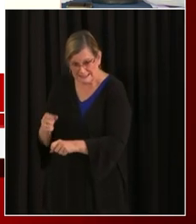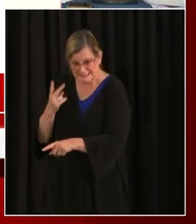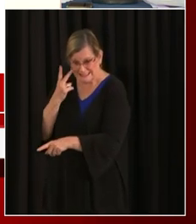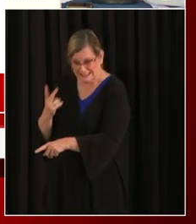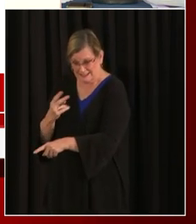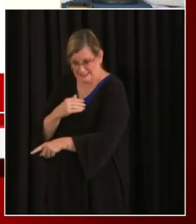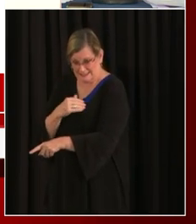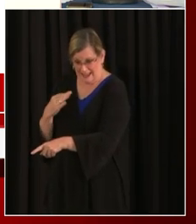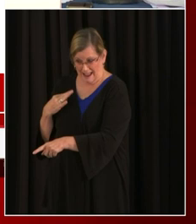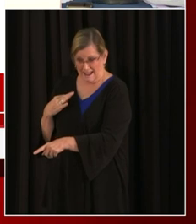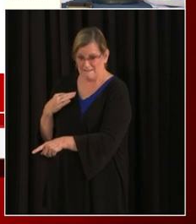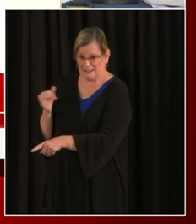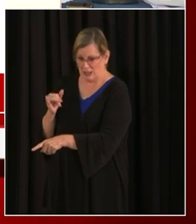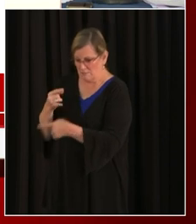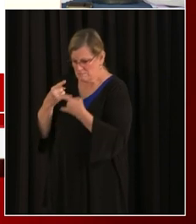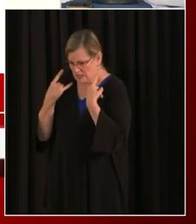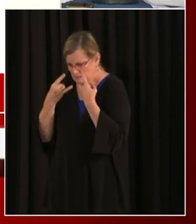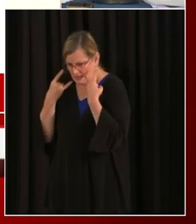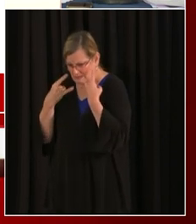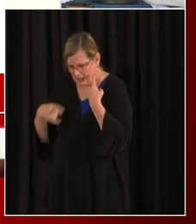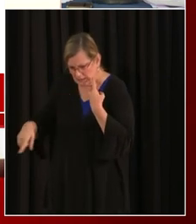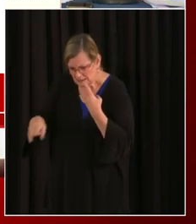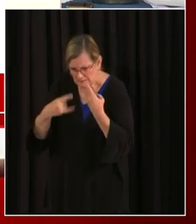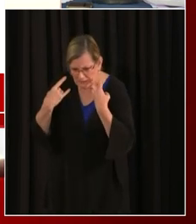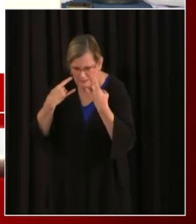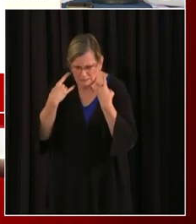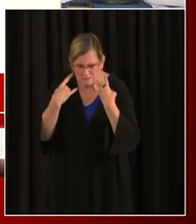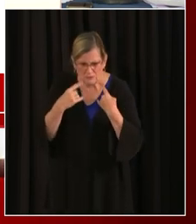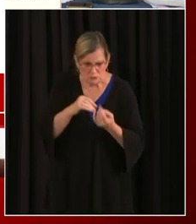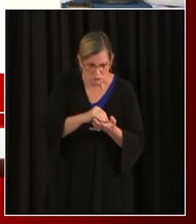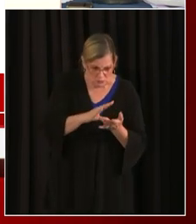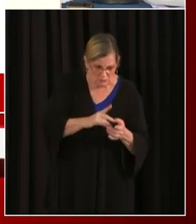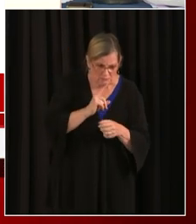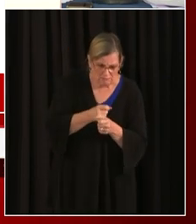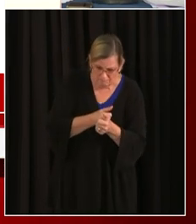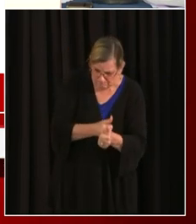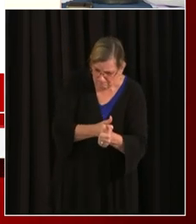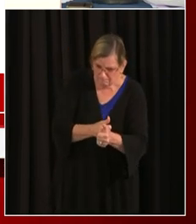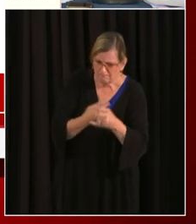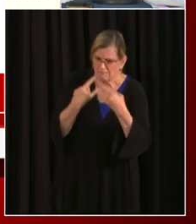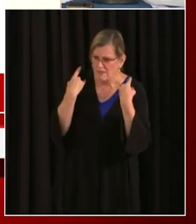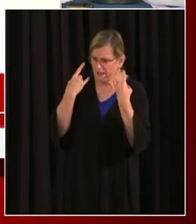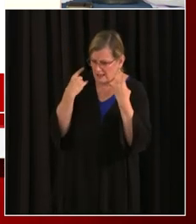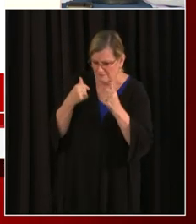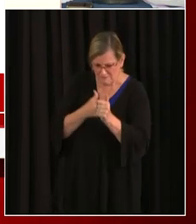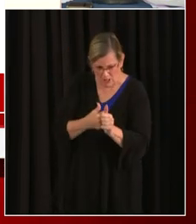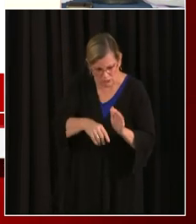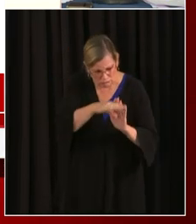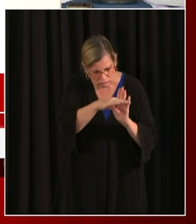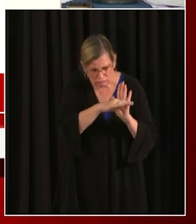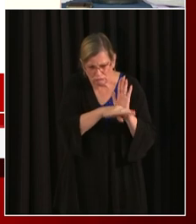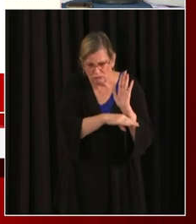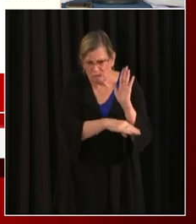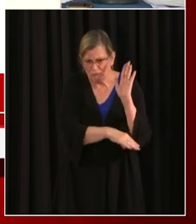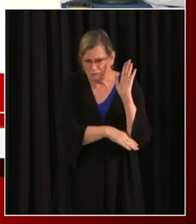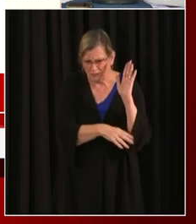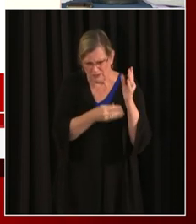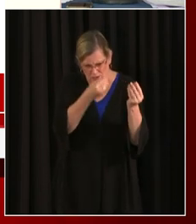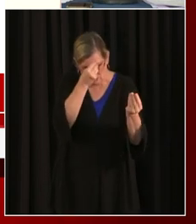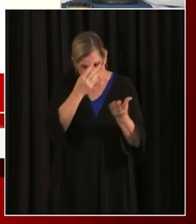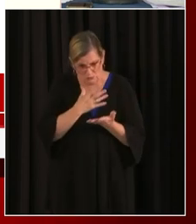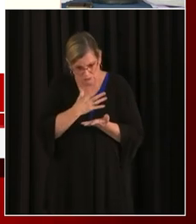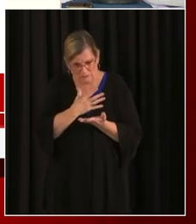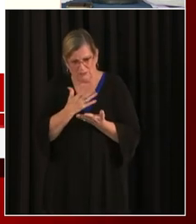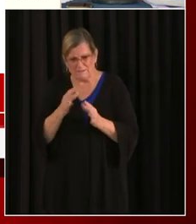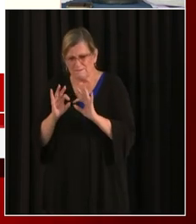members redirecting students and seeing students actually following the health guidelines. We were also told by schools that families, of